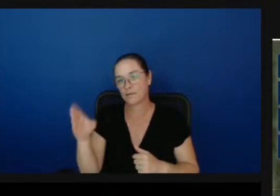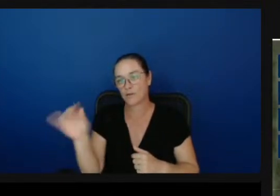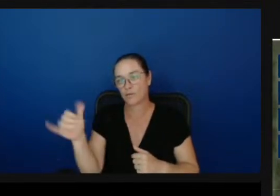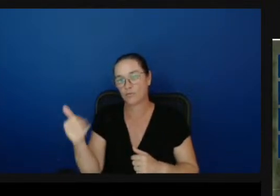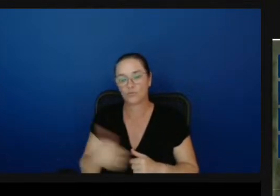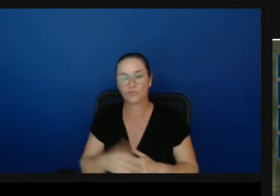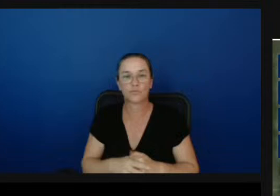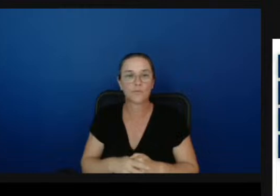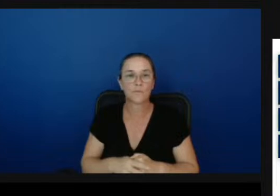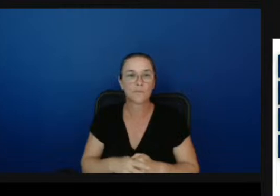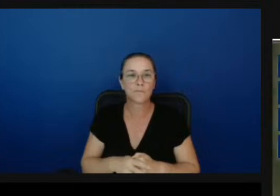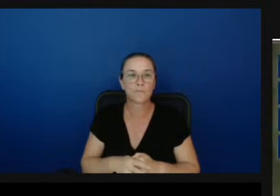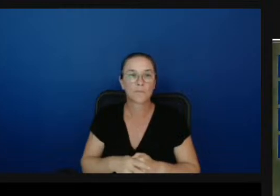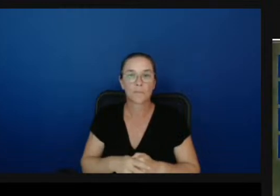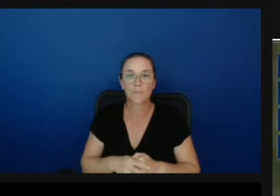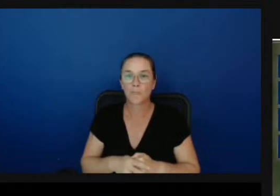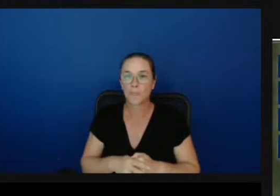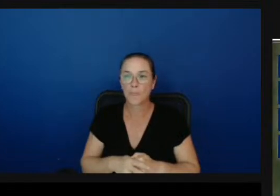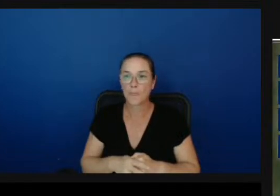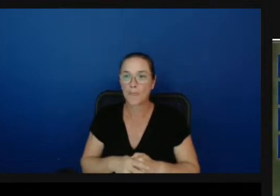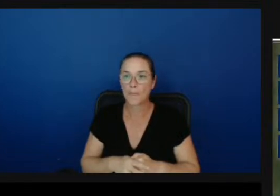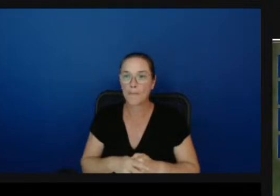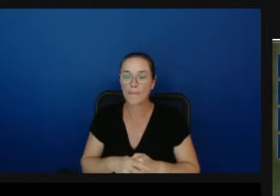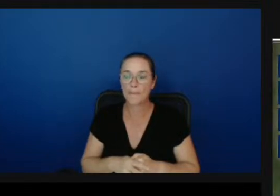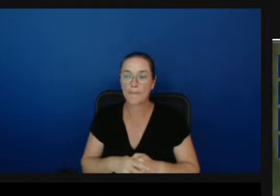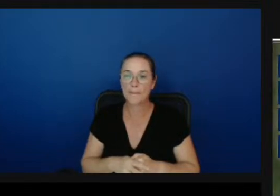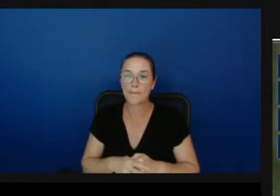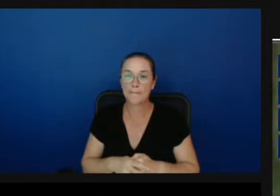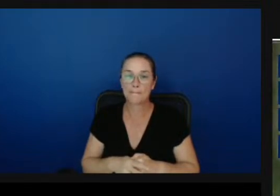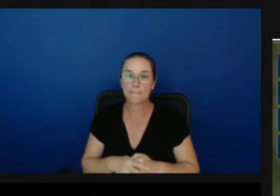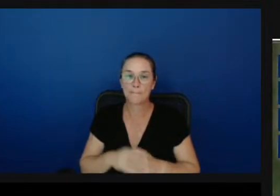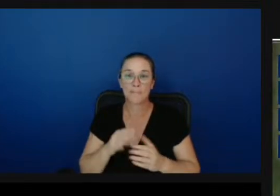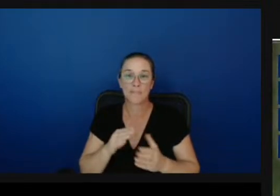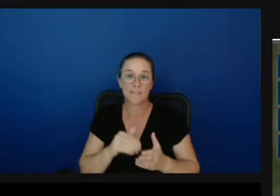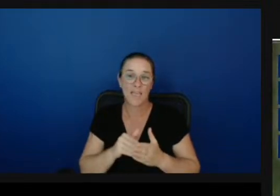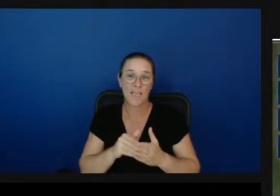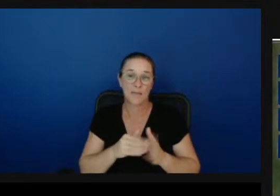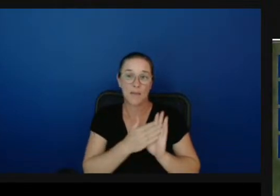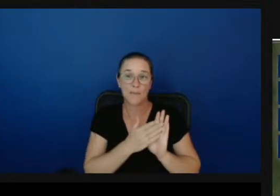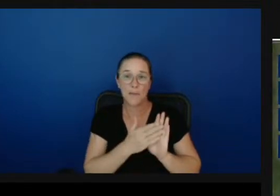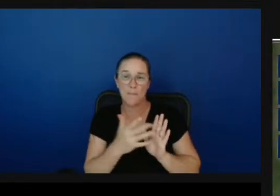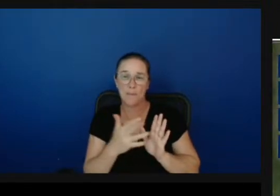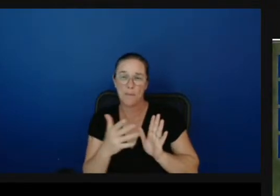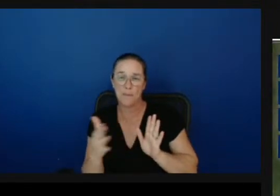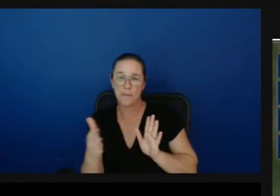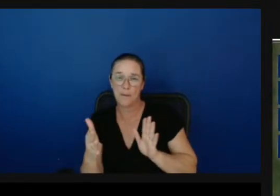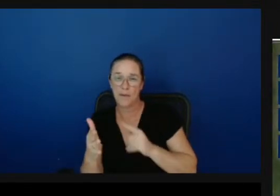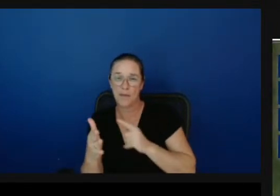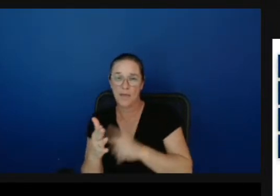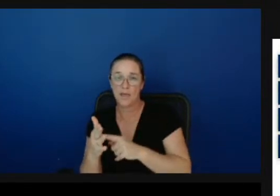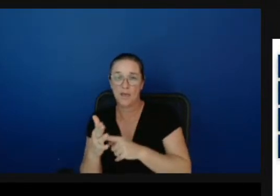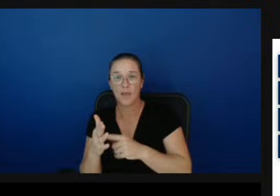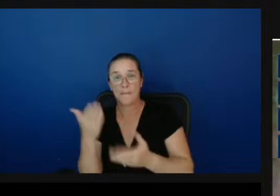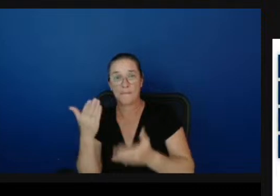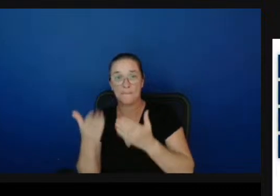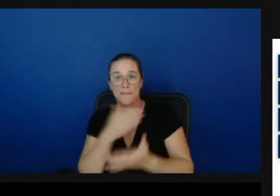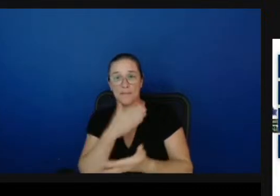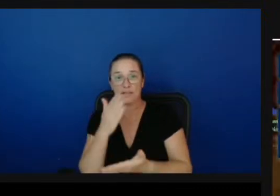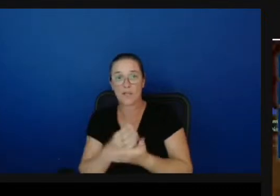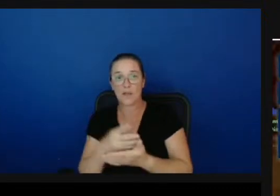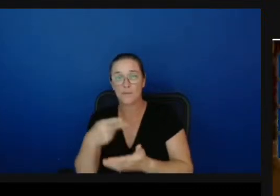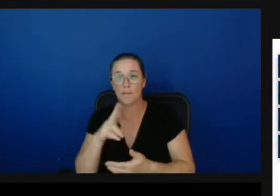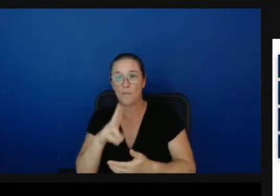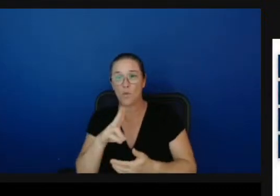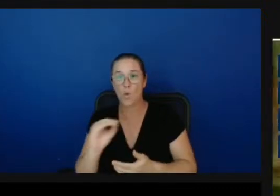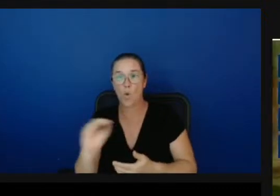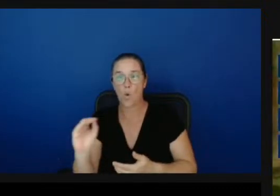And that is as far as the magma may have gotten. This is Pu'o'o right here. Right? So for anyone who is concerned,